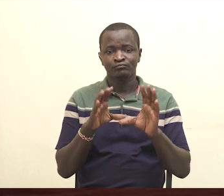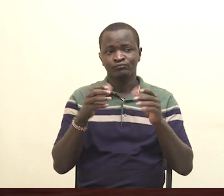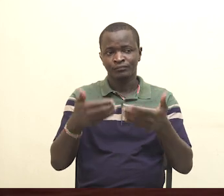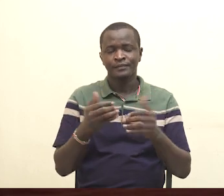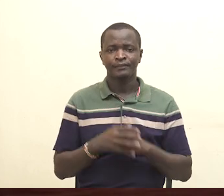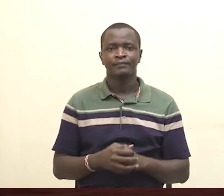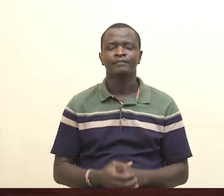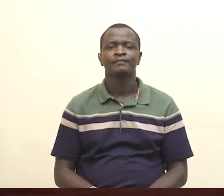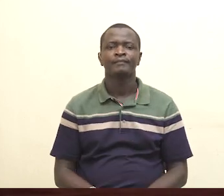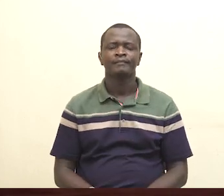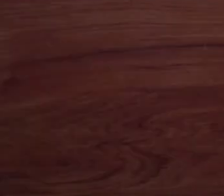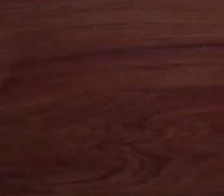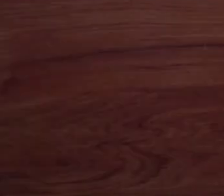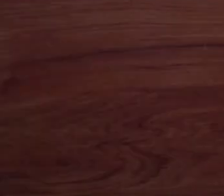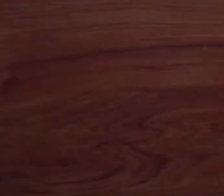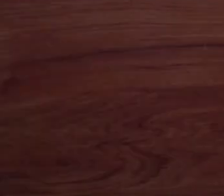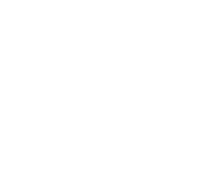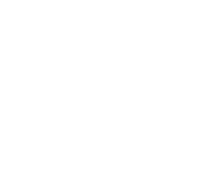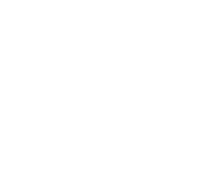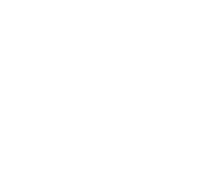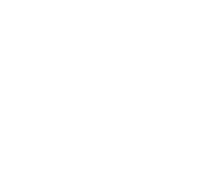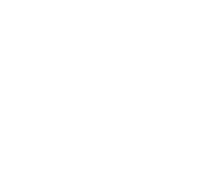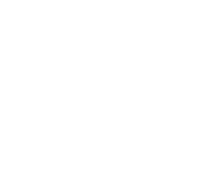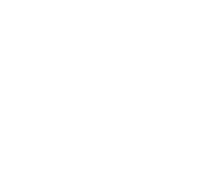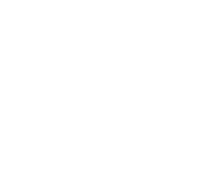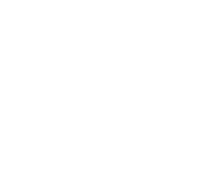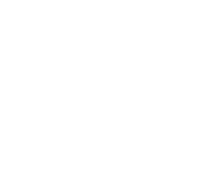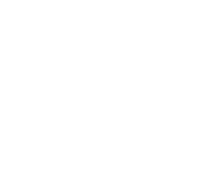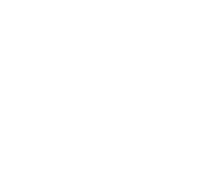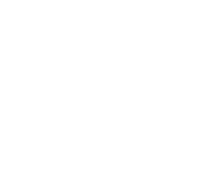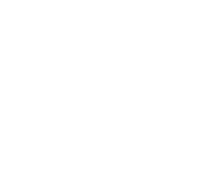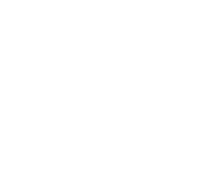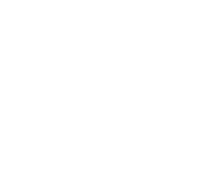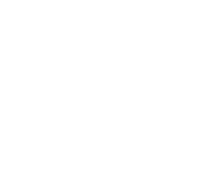categories of people living with disability, all categories of disability.